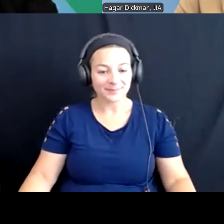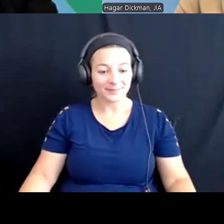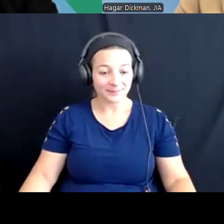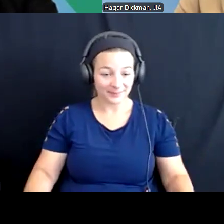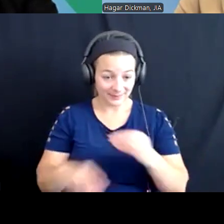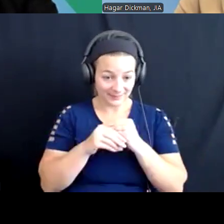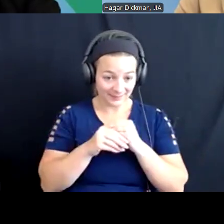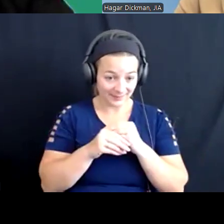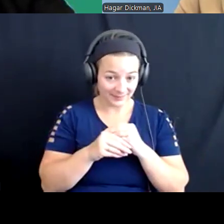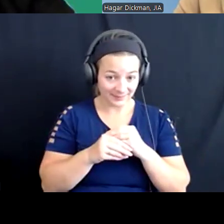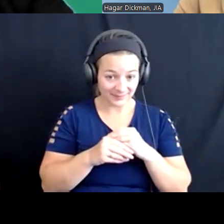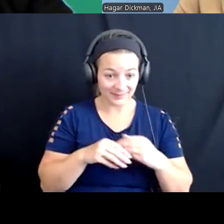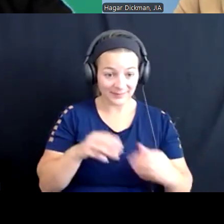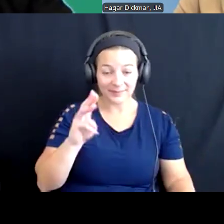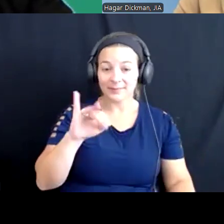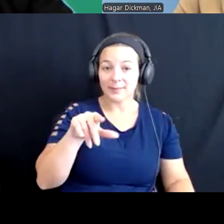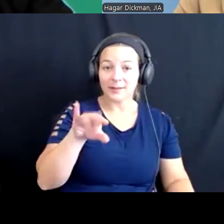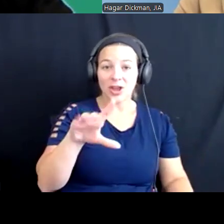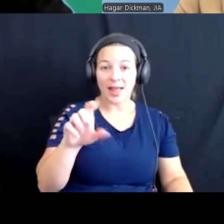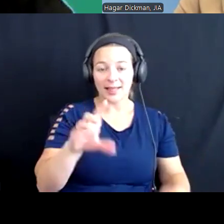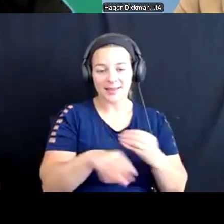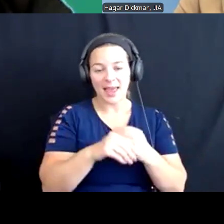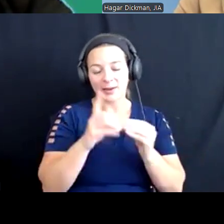something else to add? Can I say one more thing?